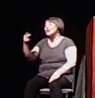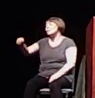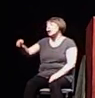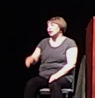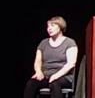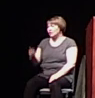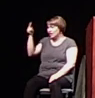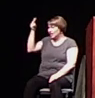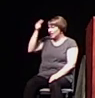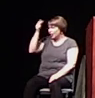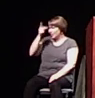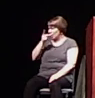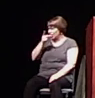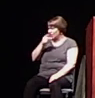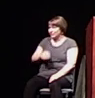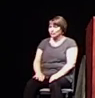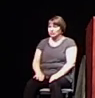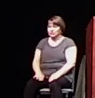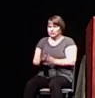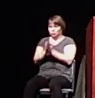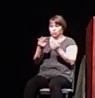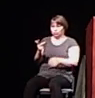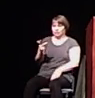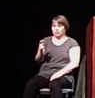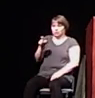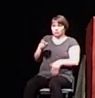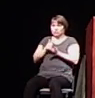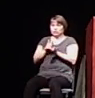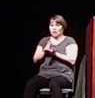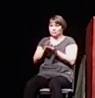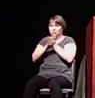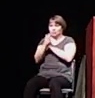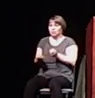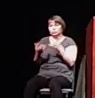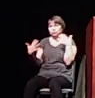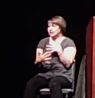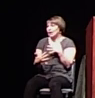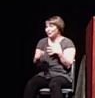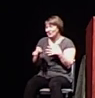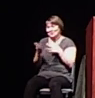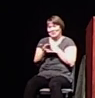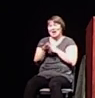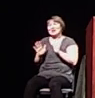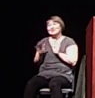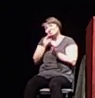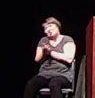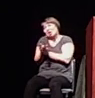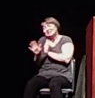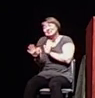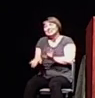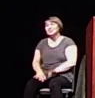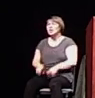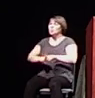Well, we've only made it to book 3, and then it got so scary that I think we're gonna have to take a few years off, to be totally honest. But we've been reading the Harry